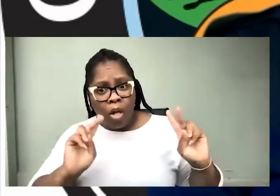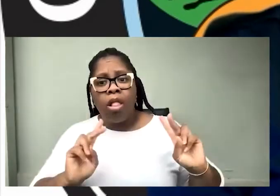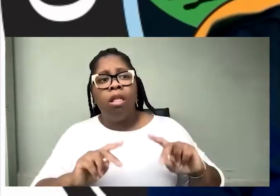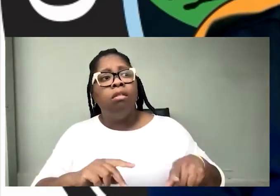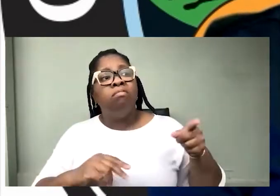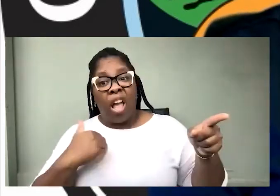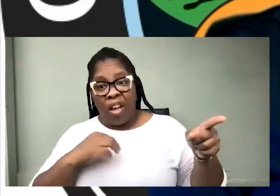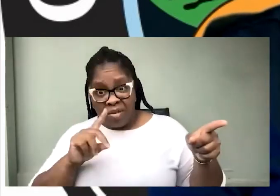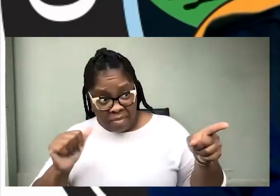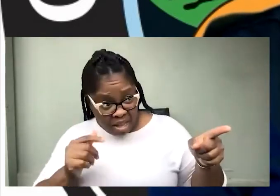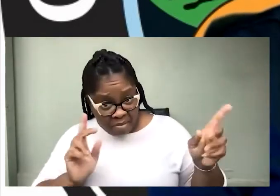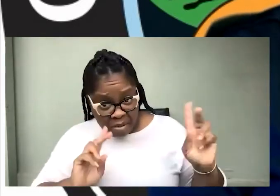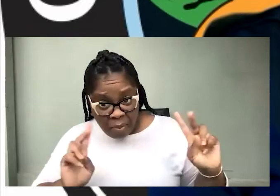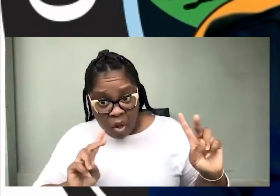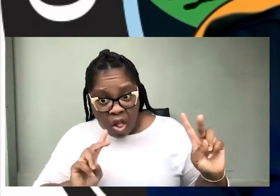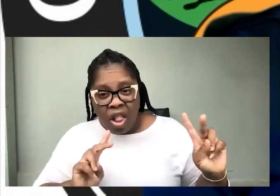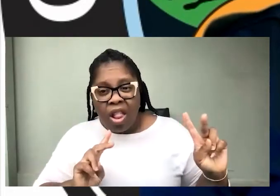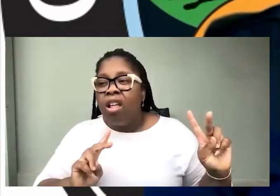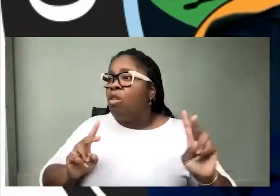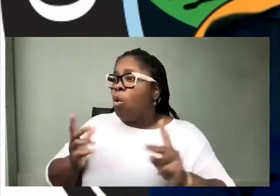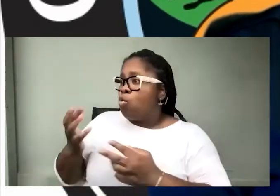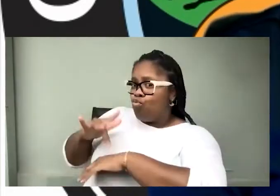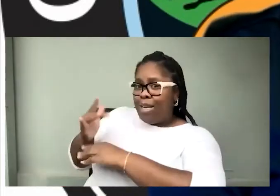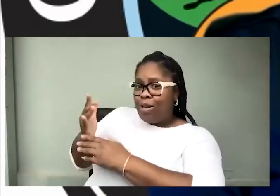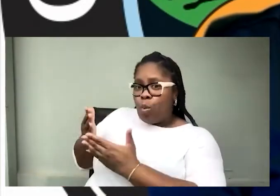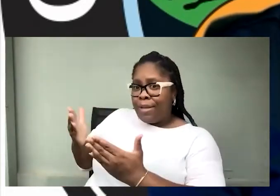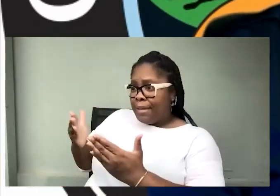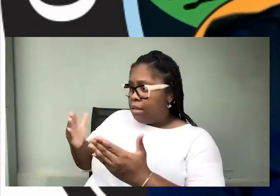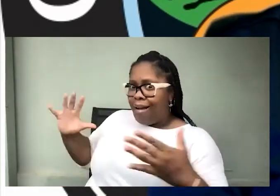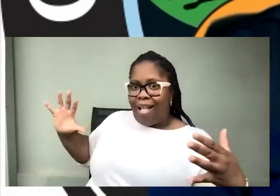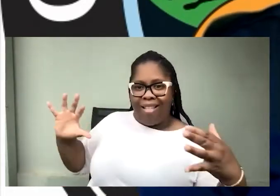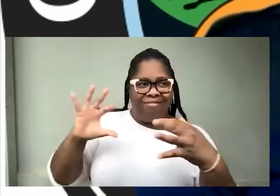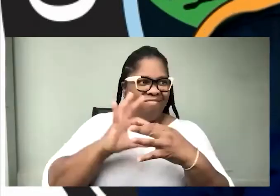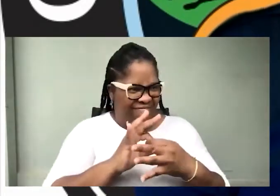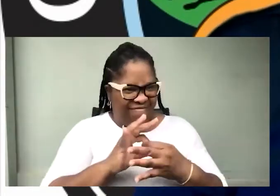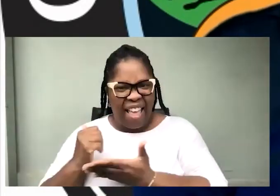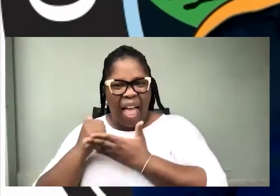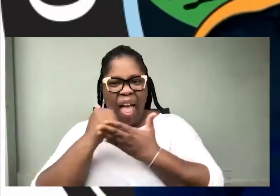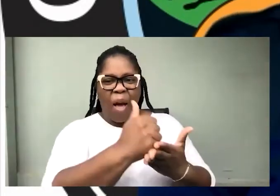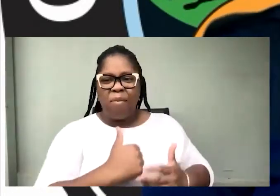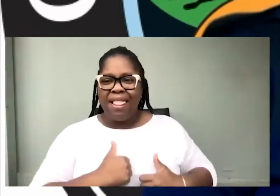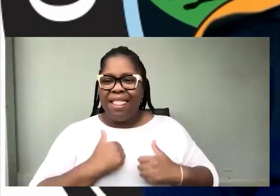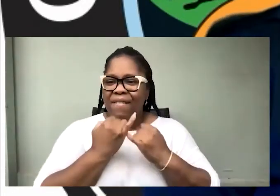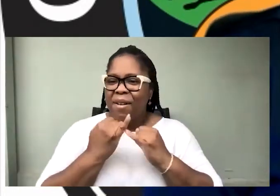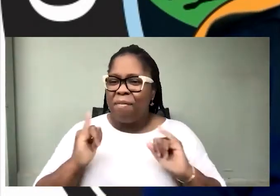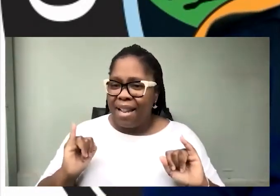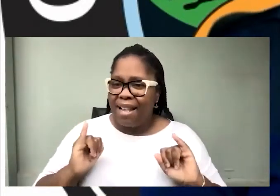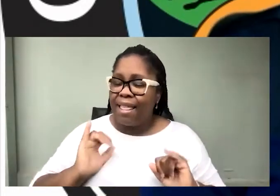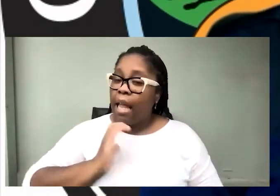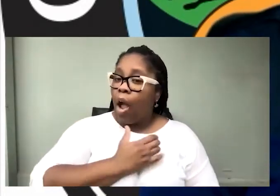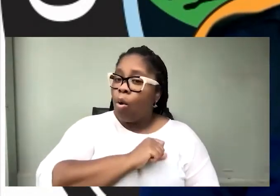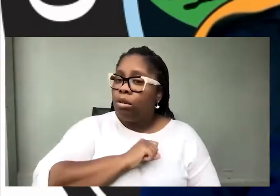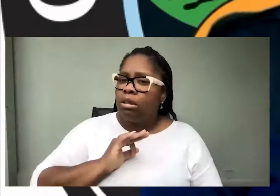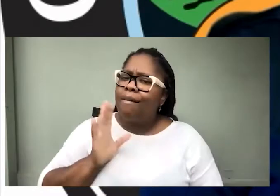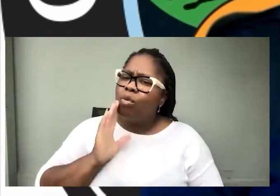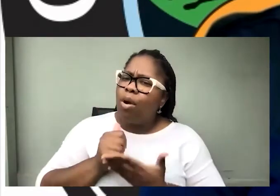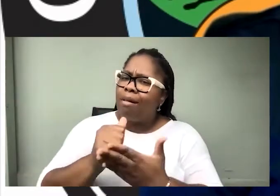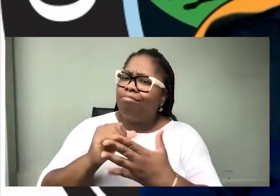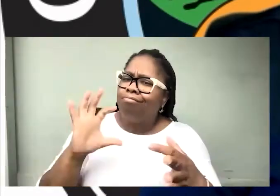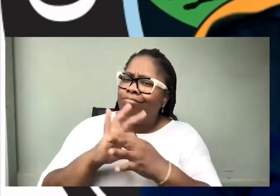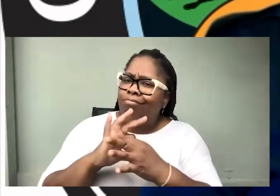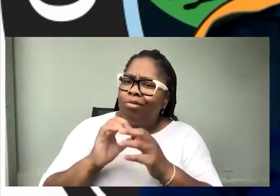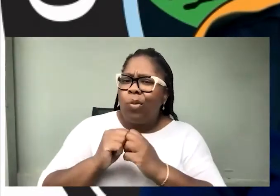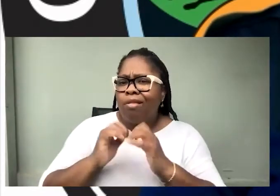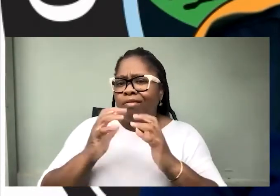the resources that they need to live independently. Our staff can help connect you with the variety of services and